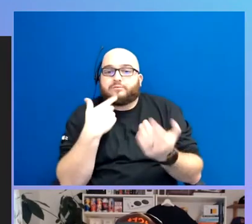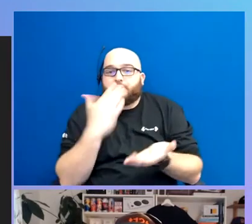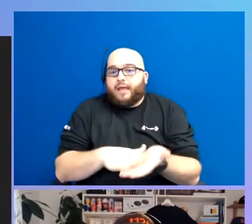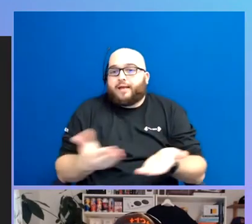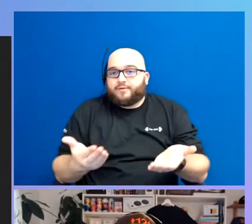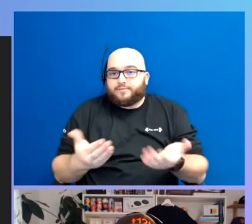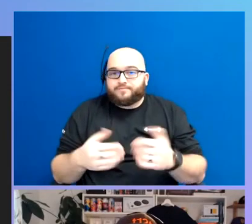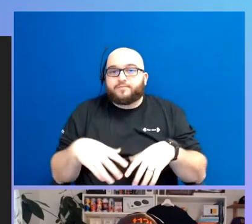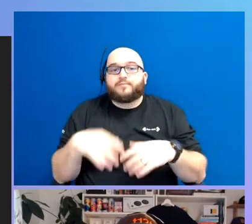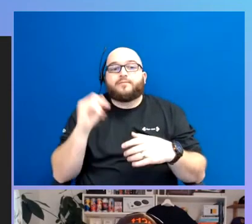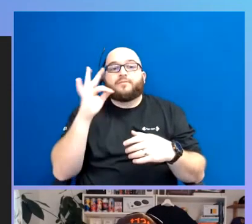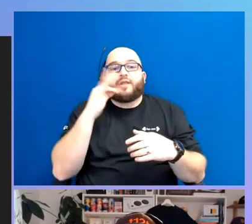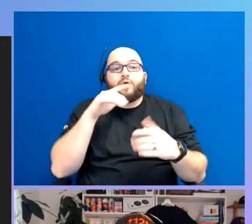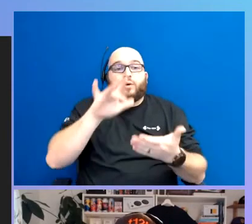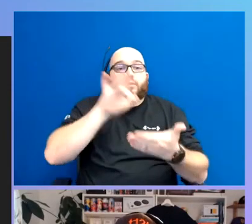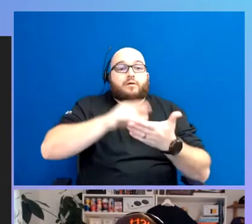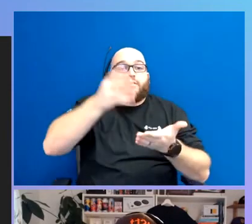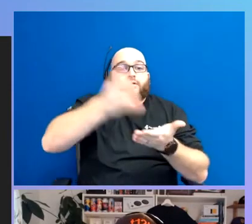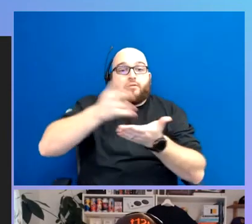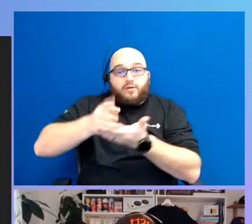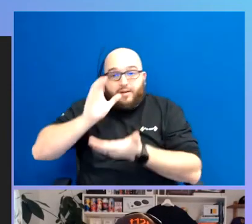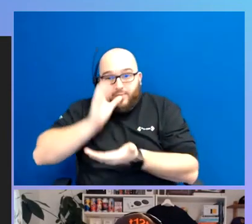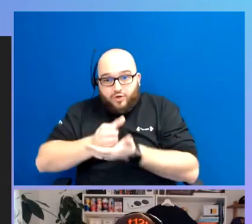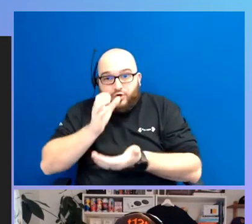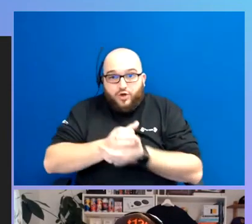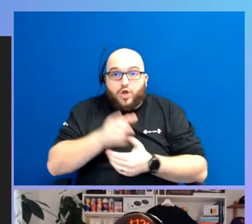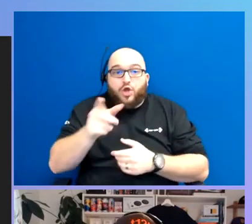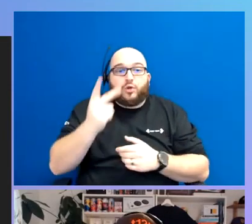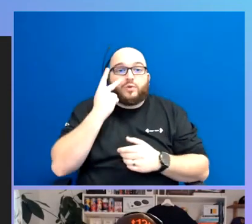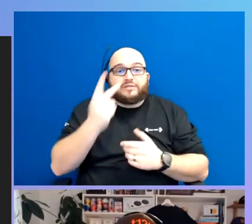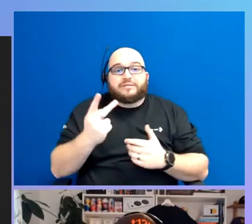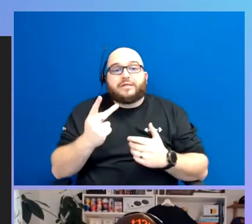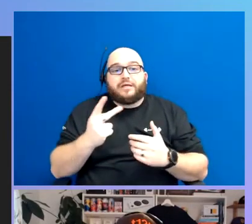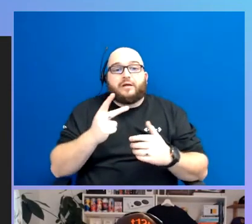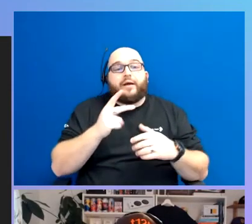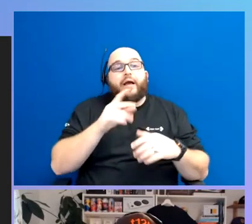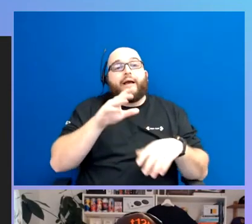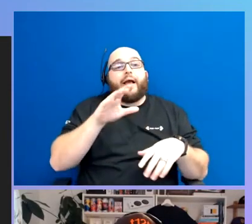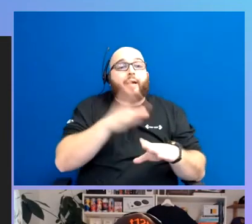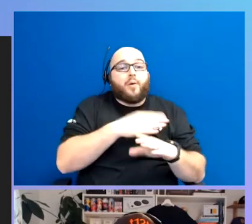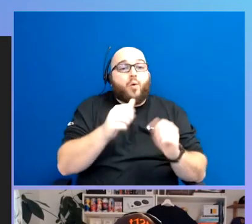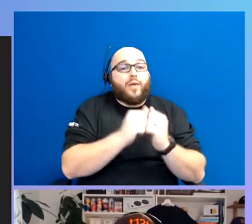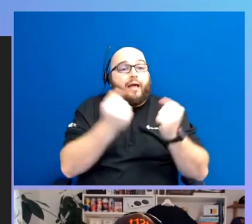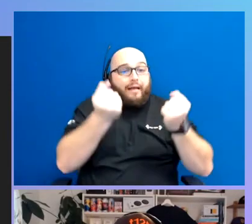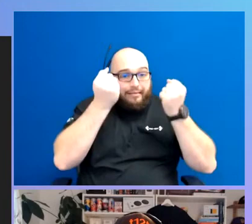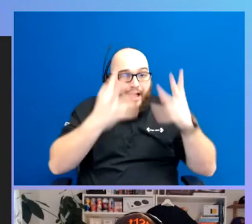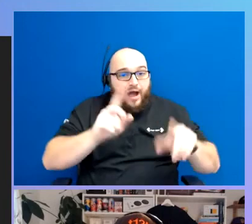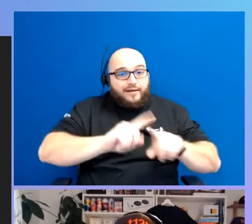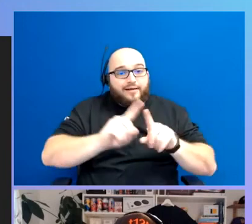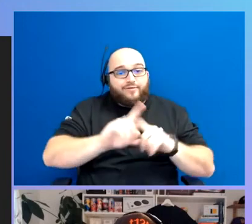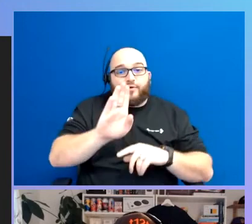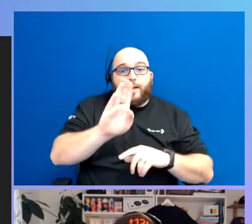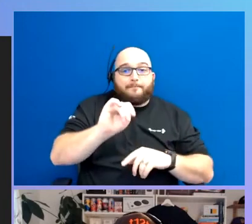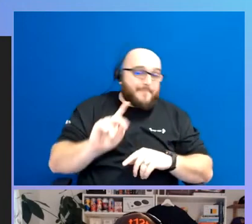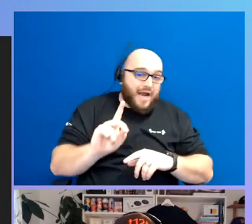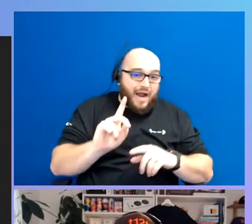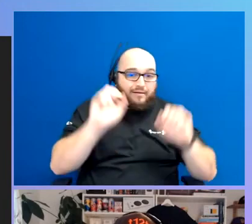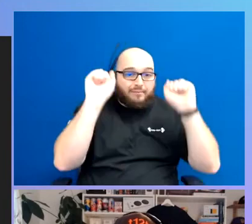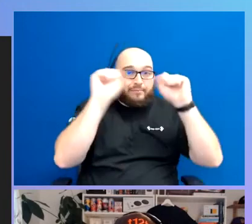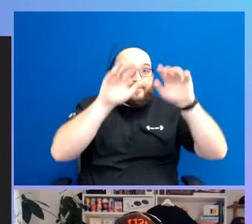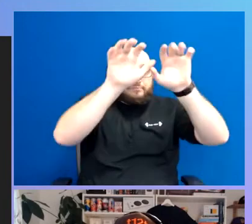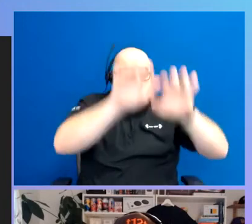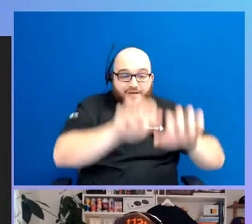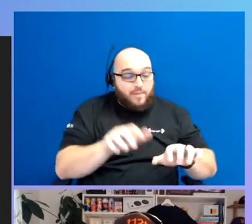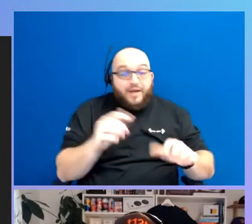And if you load the images, it's a concert poster with a lot of bands, which are not displayed or conveyed in